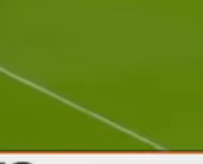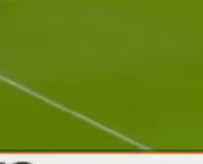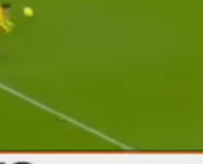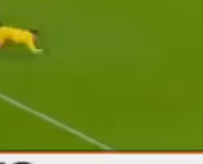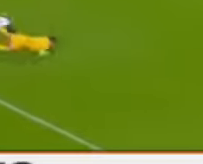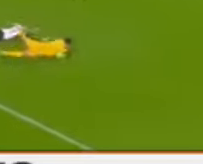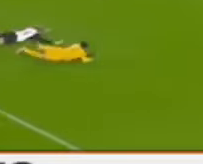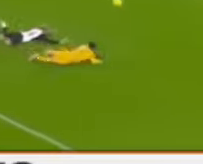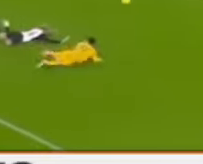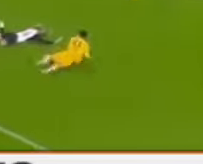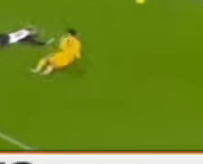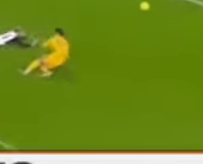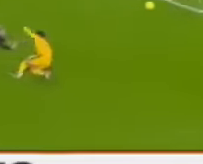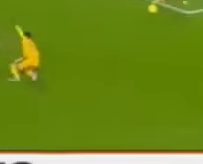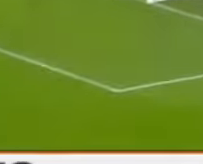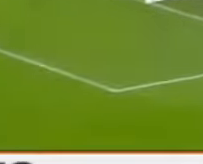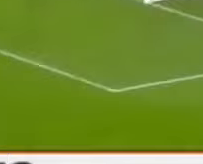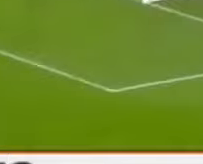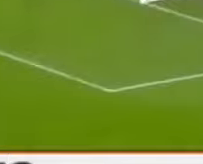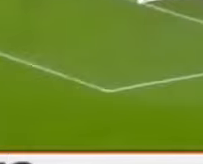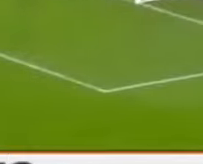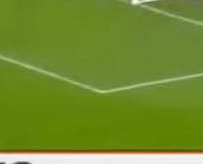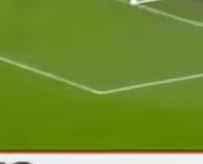Here's Wang.